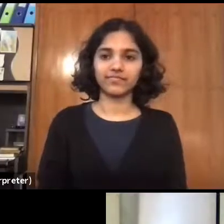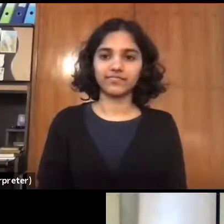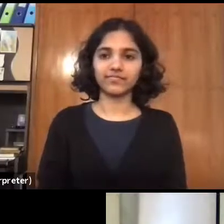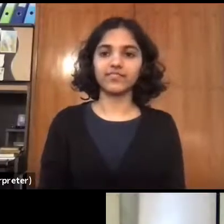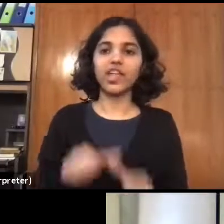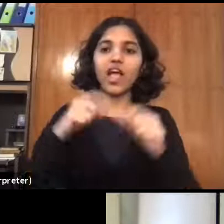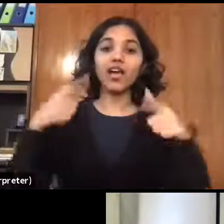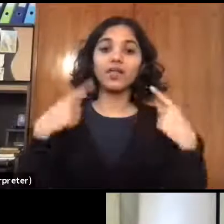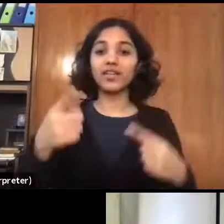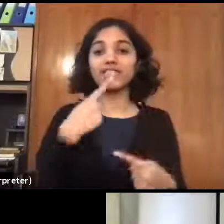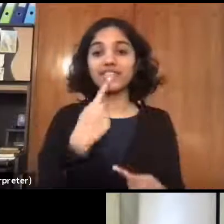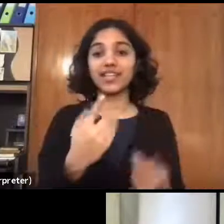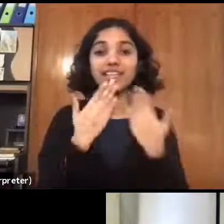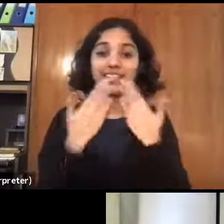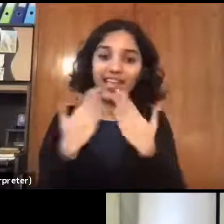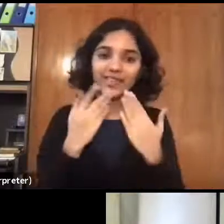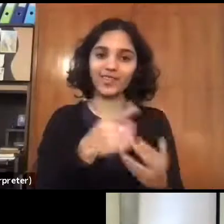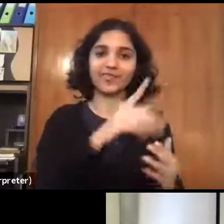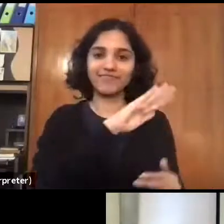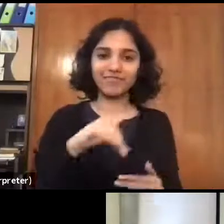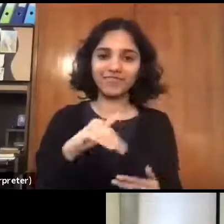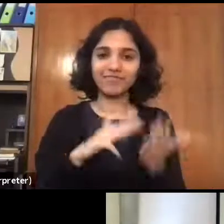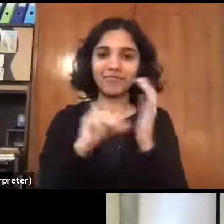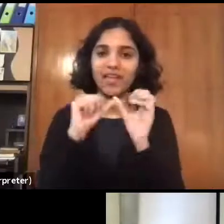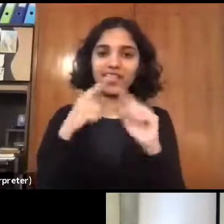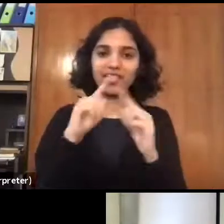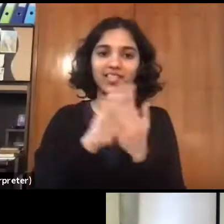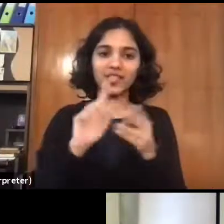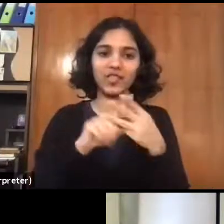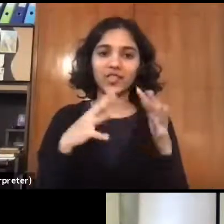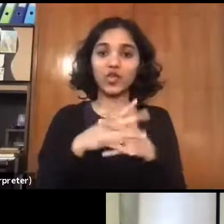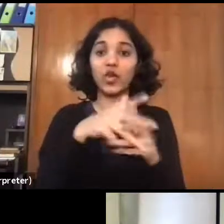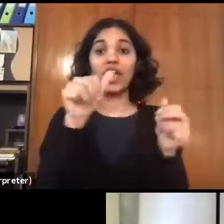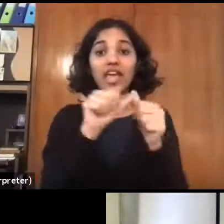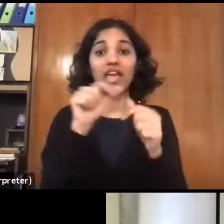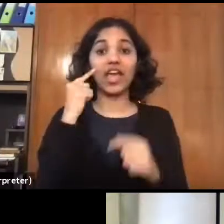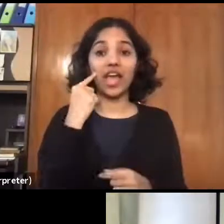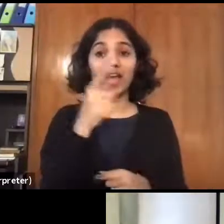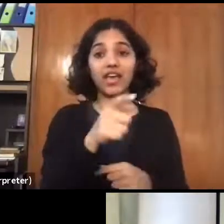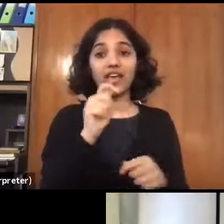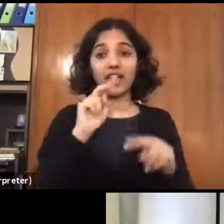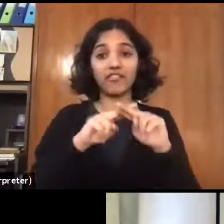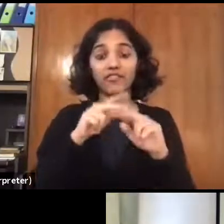Thank you so much, Matthew. I think AI have been